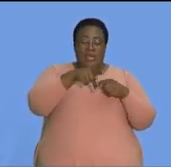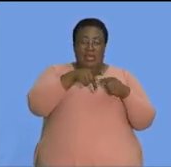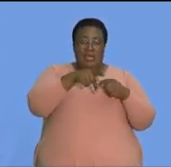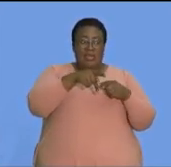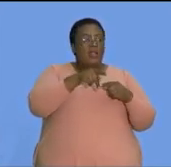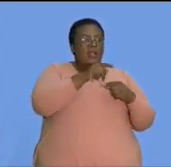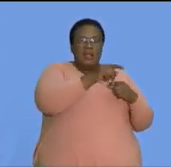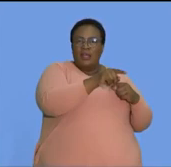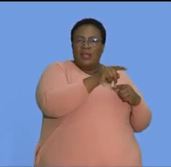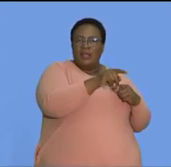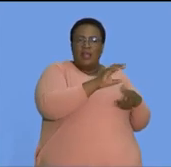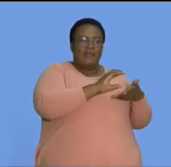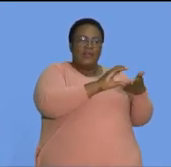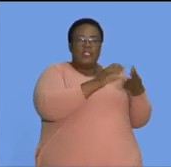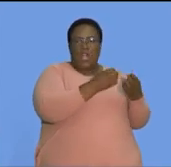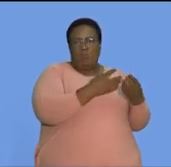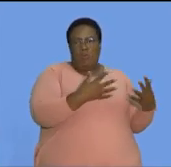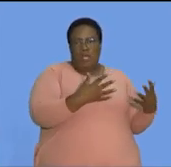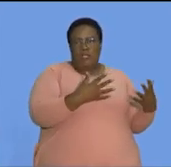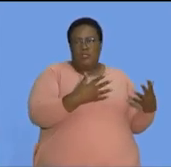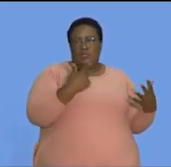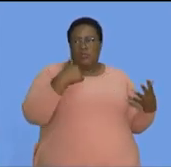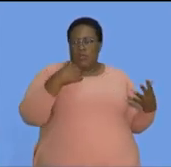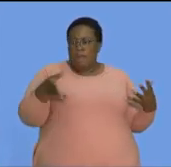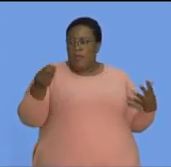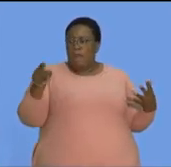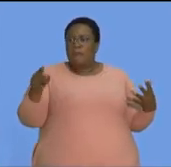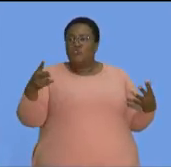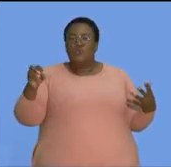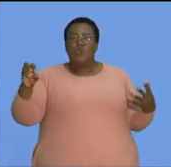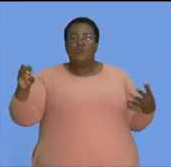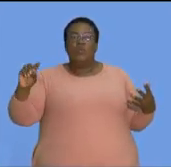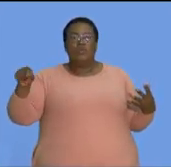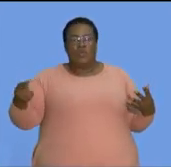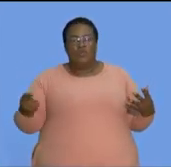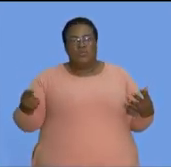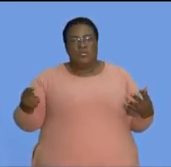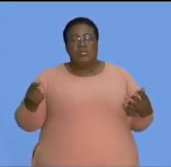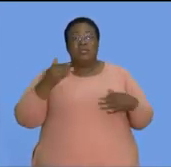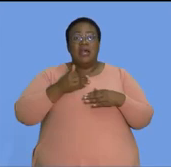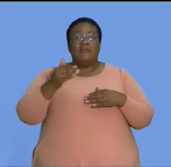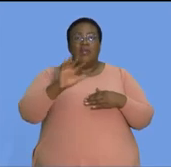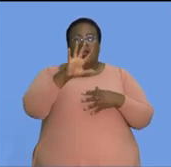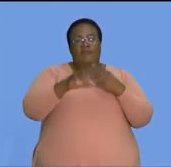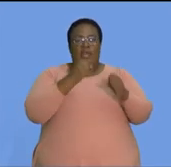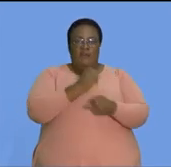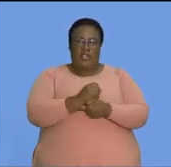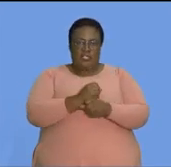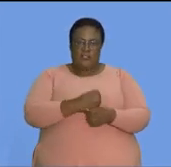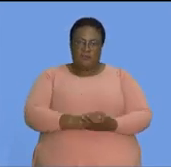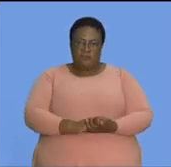the investment with so that I get to the 200,000 after 5 years'